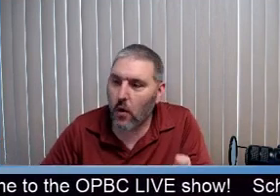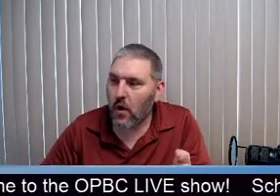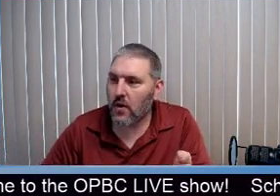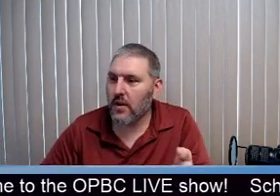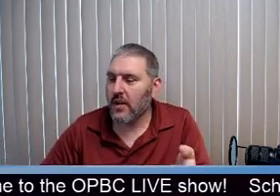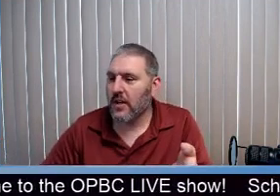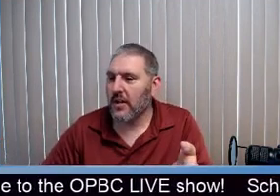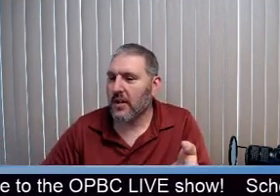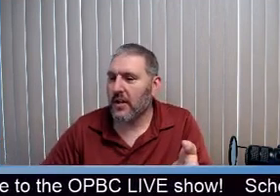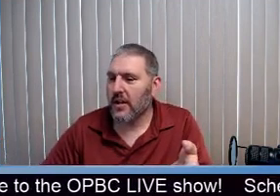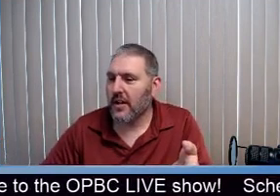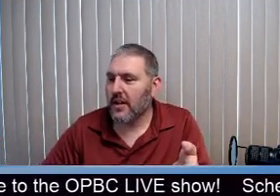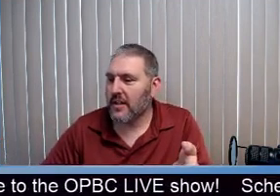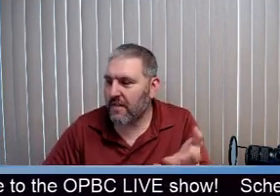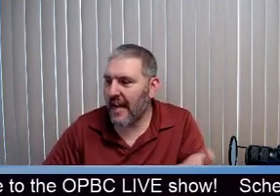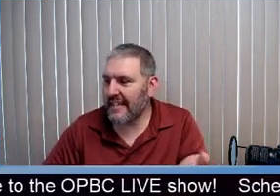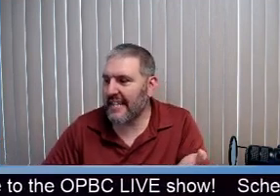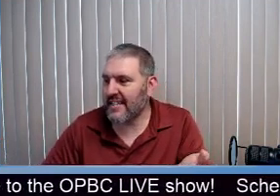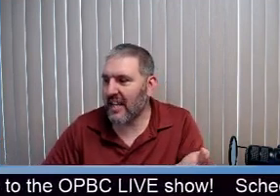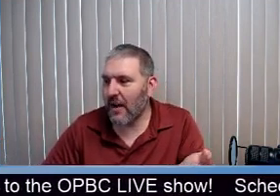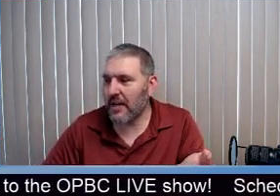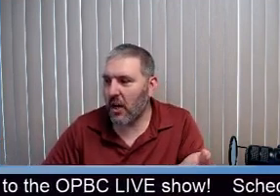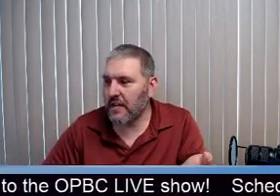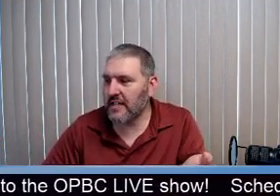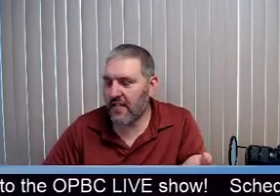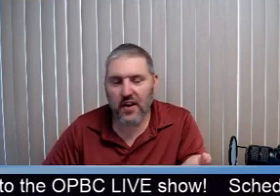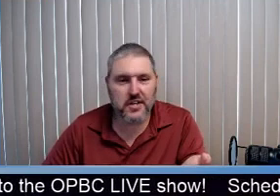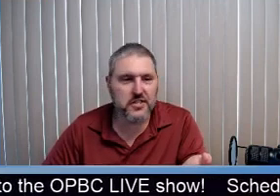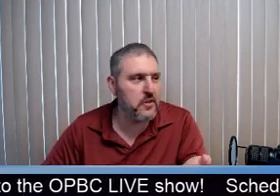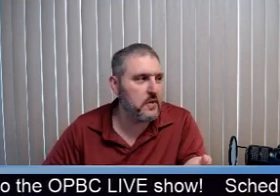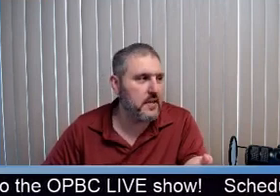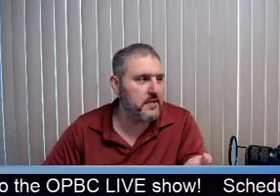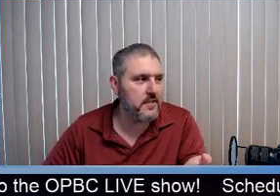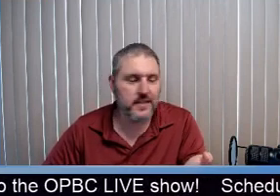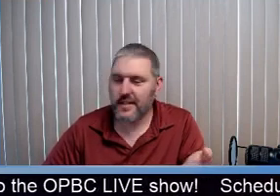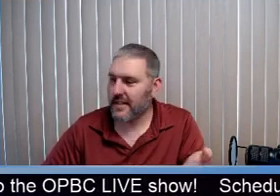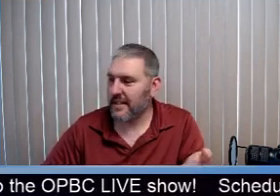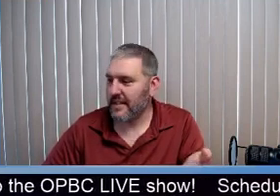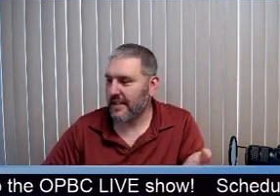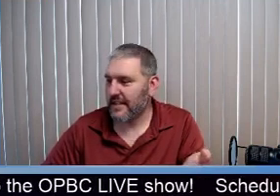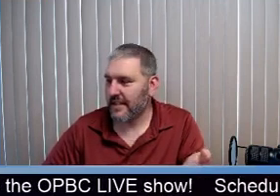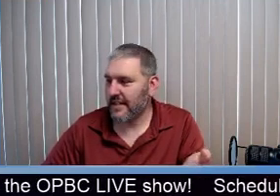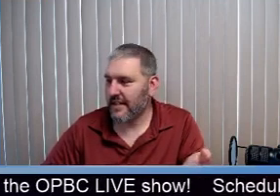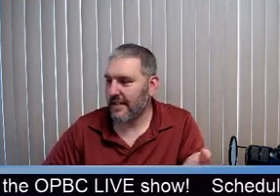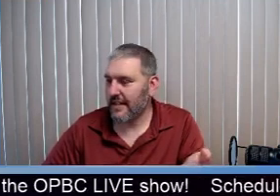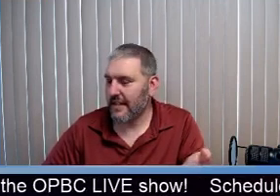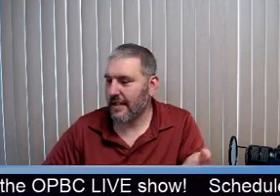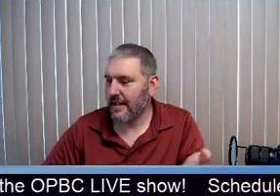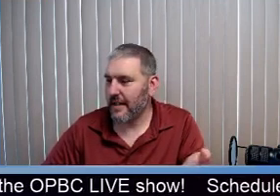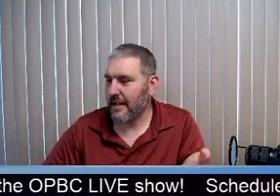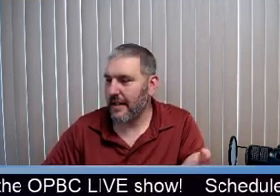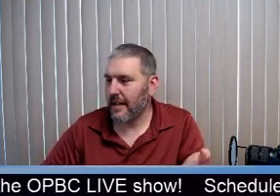than for the fact that he's allowing all these thugs to do this.